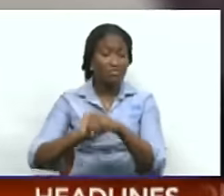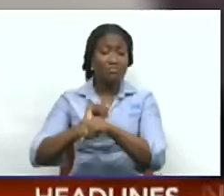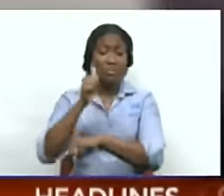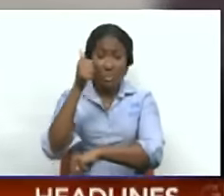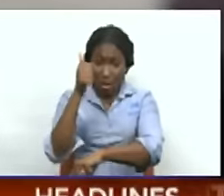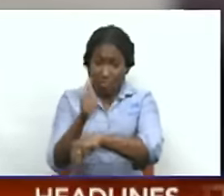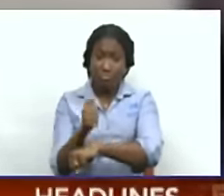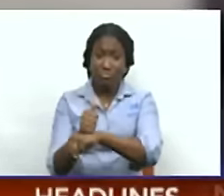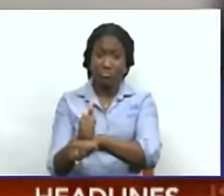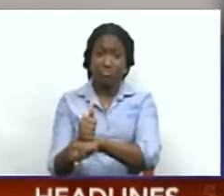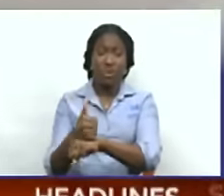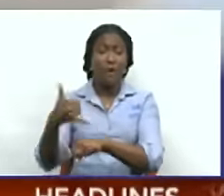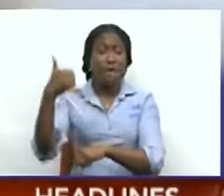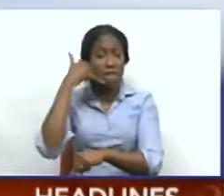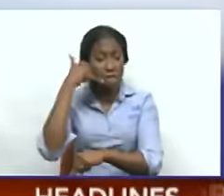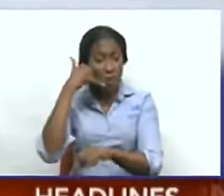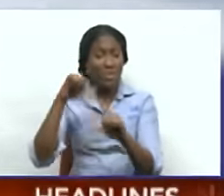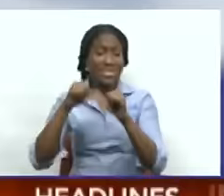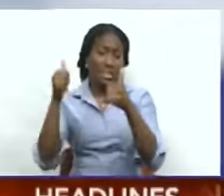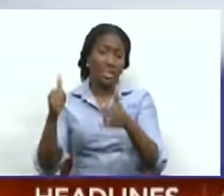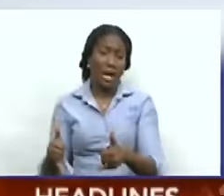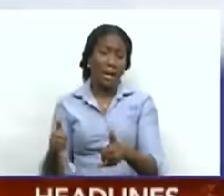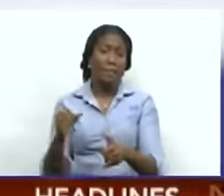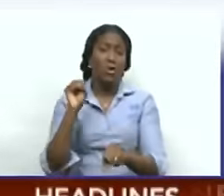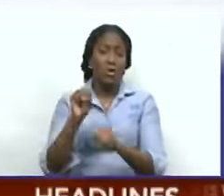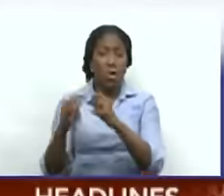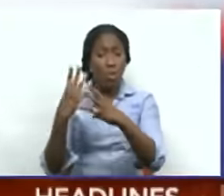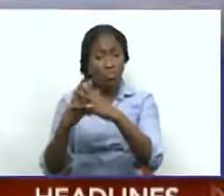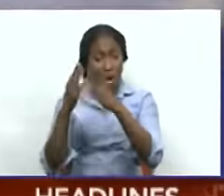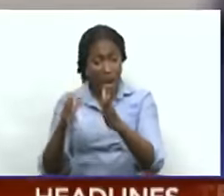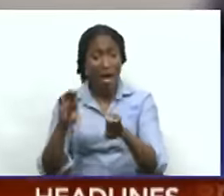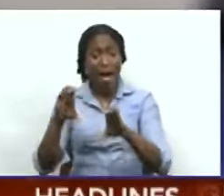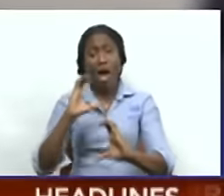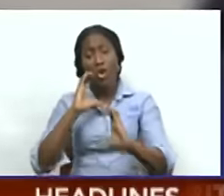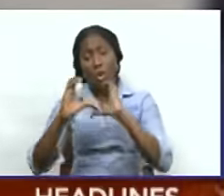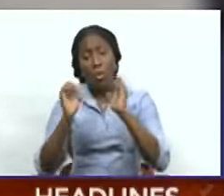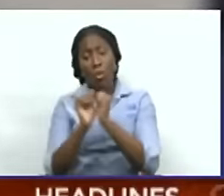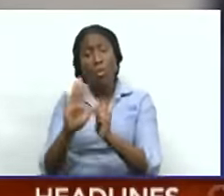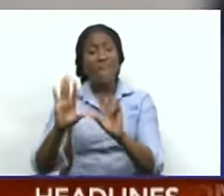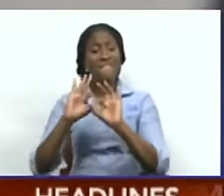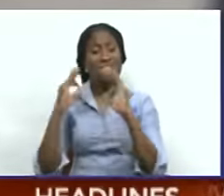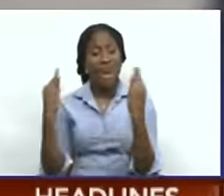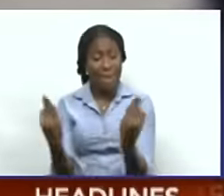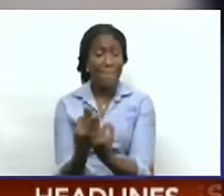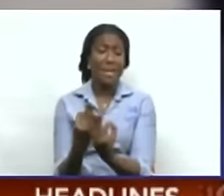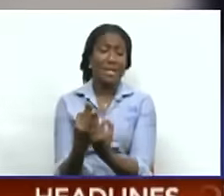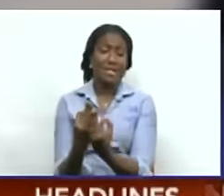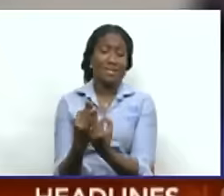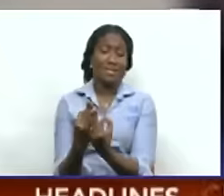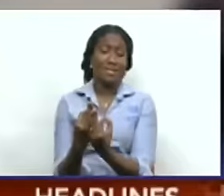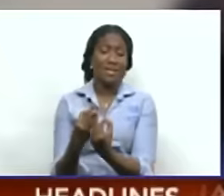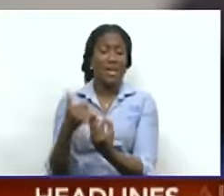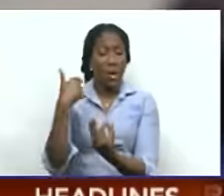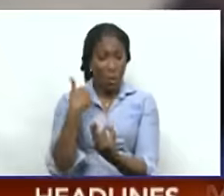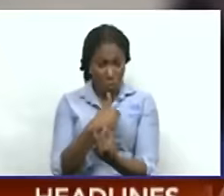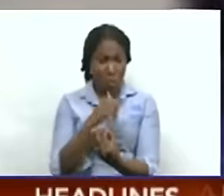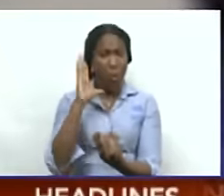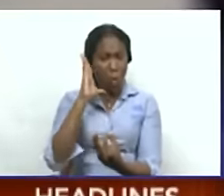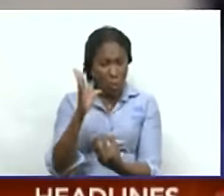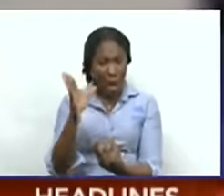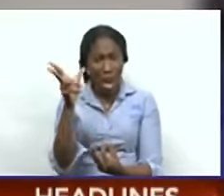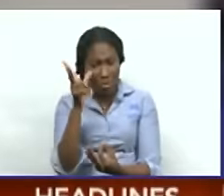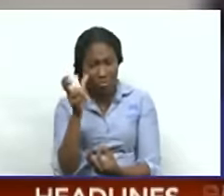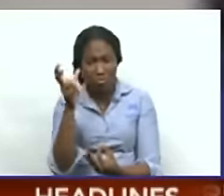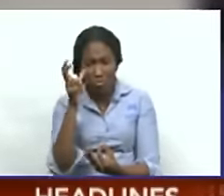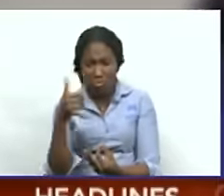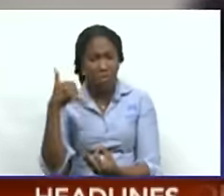the inmates to speak to their families, and the phones will be monitored at all the prison